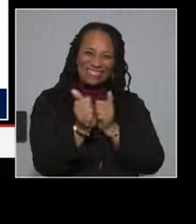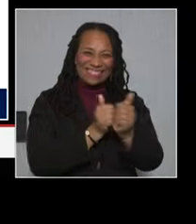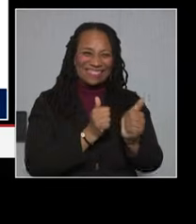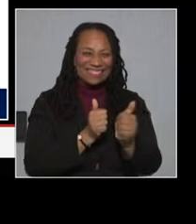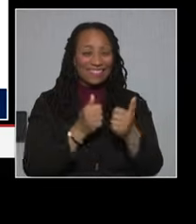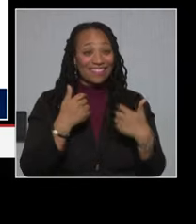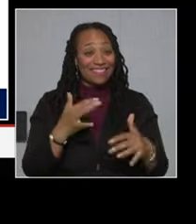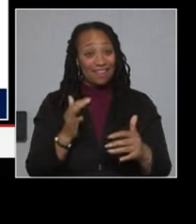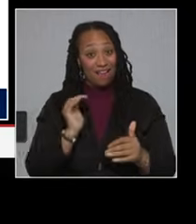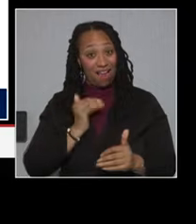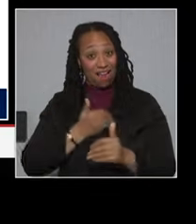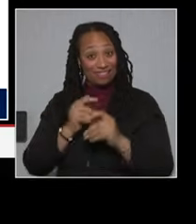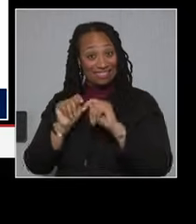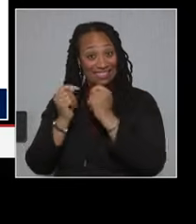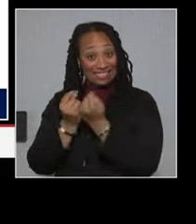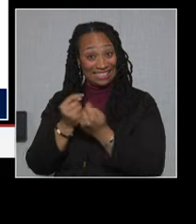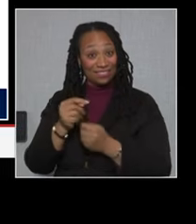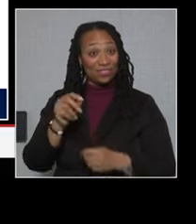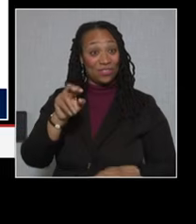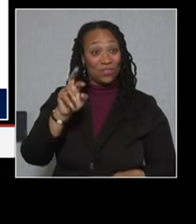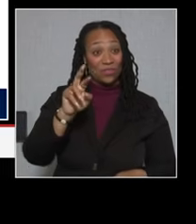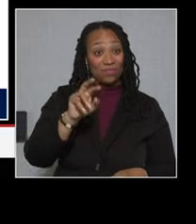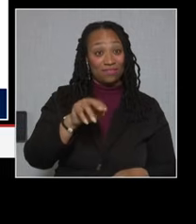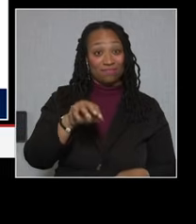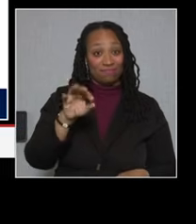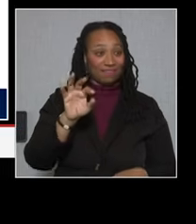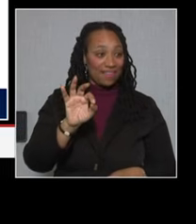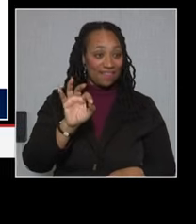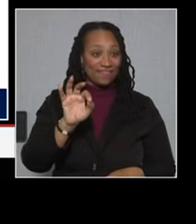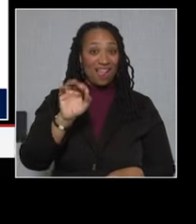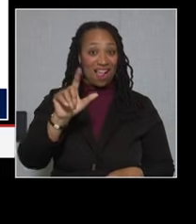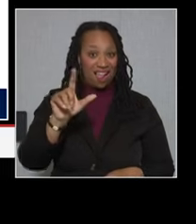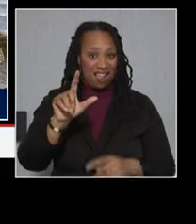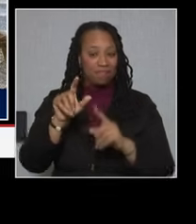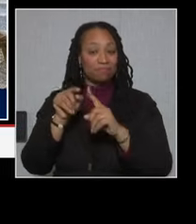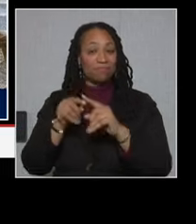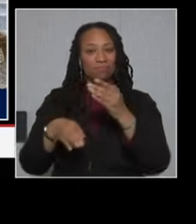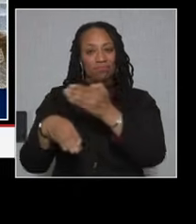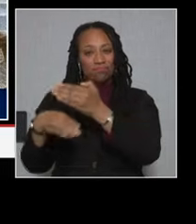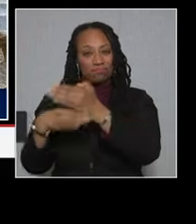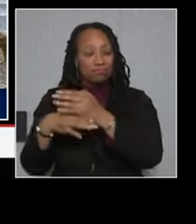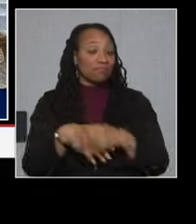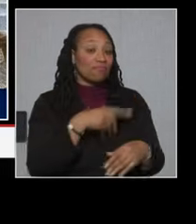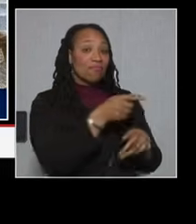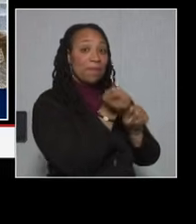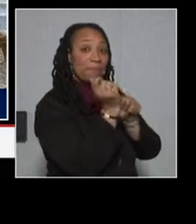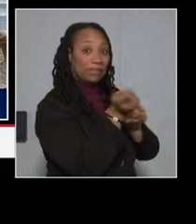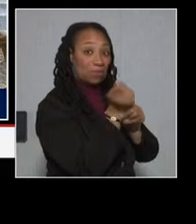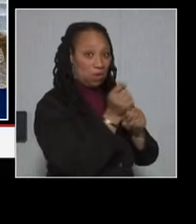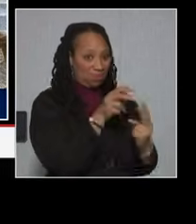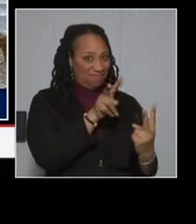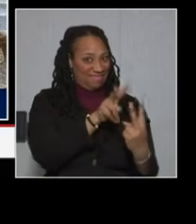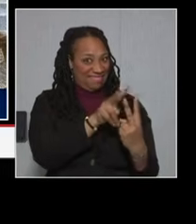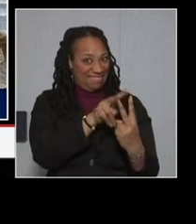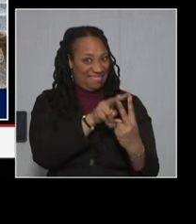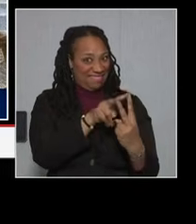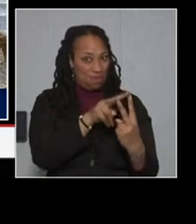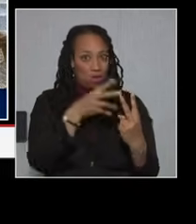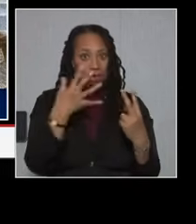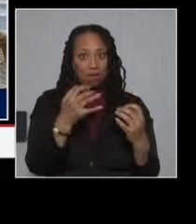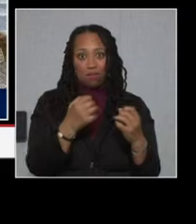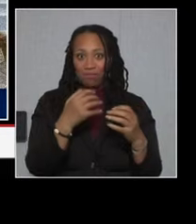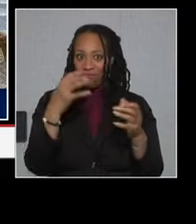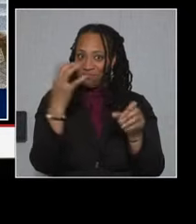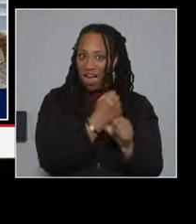year. With that, And as we think about all of this extraordinary economic activity, it is of